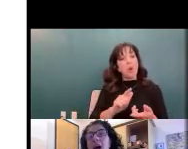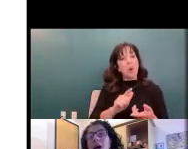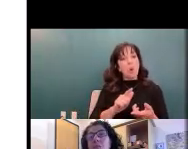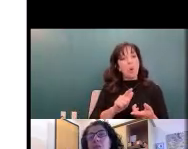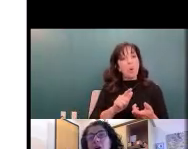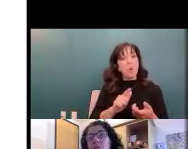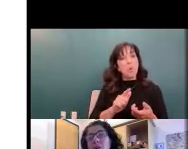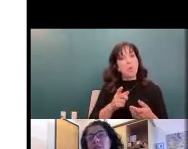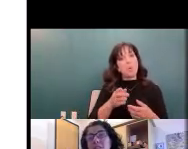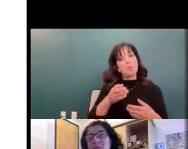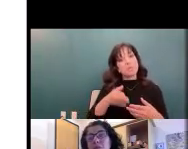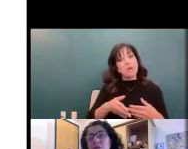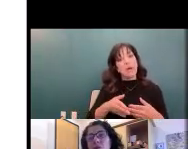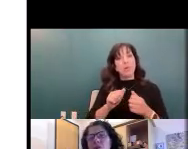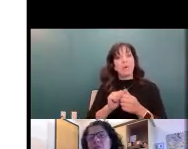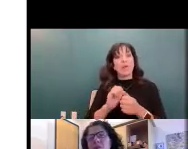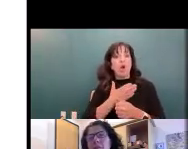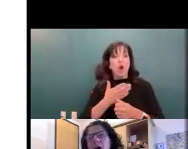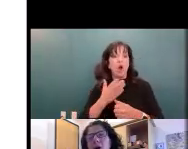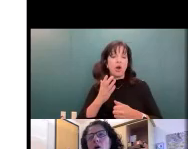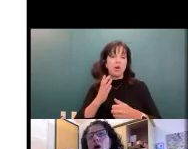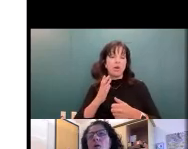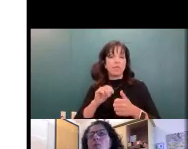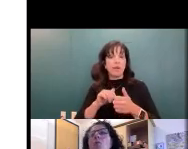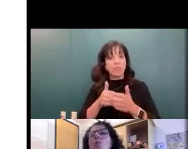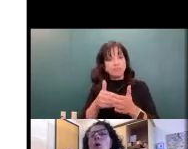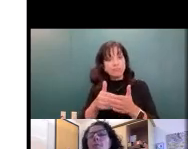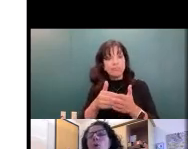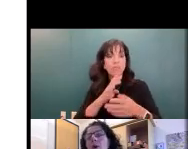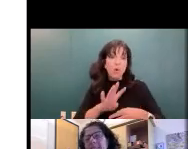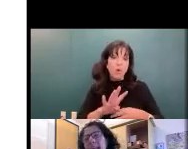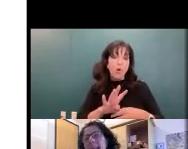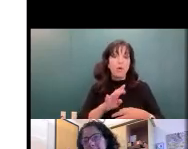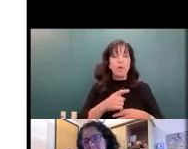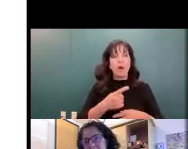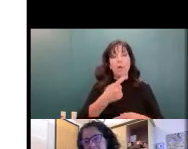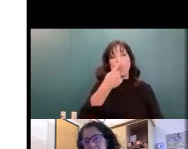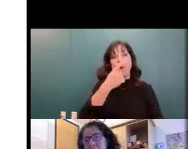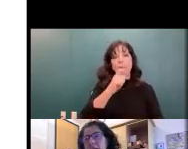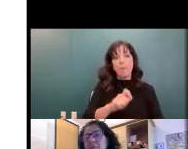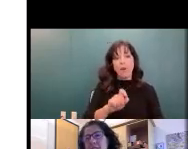side, with our prevalence among 4-year-olds being about 1.8%